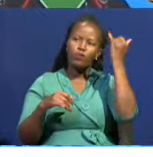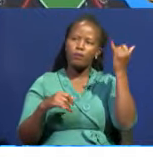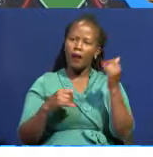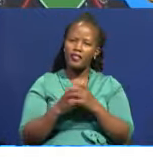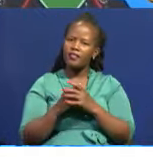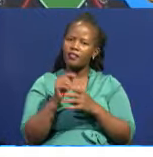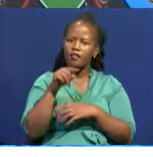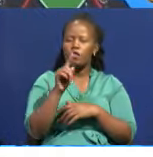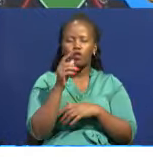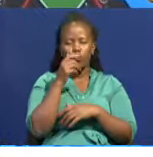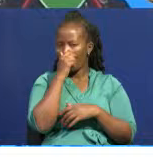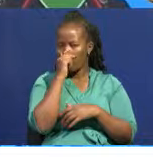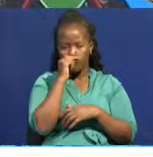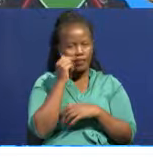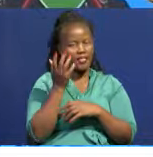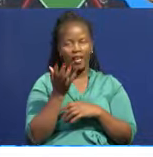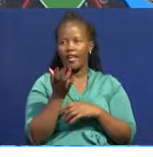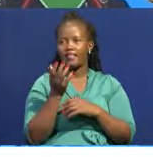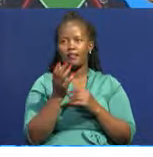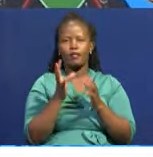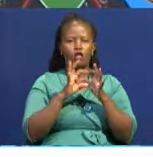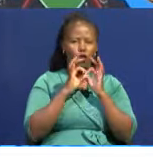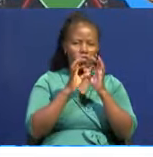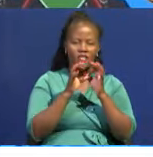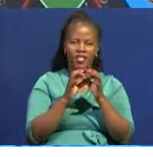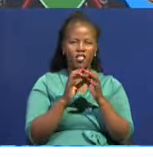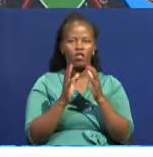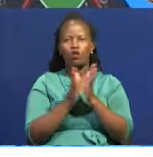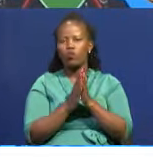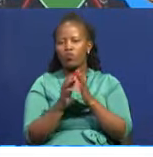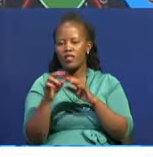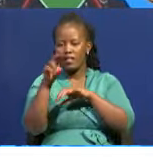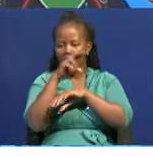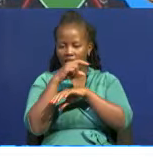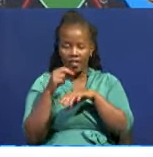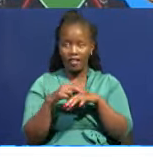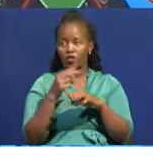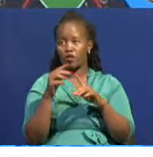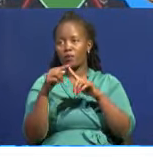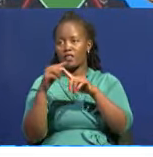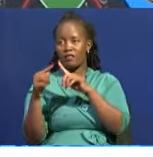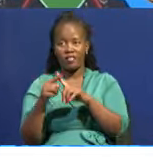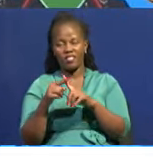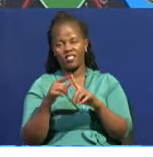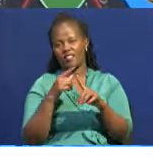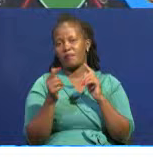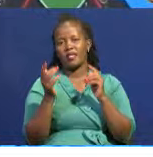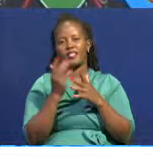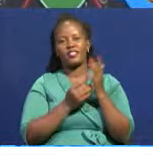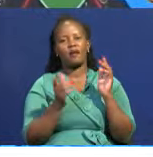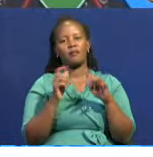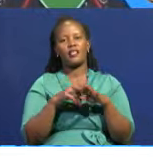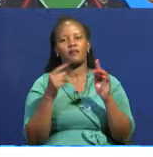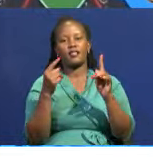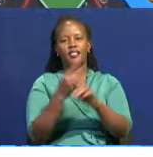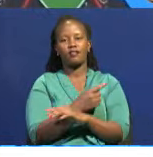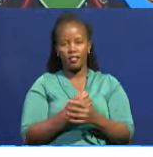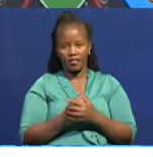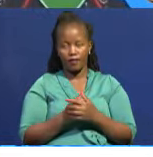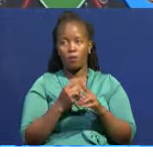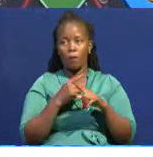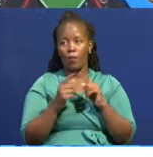your desire coincides with national good, and sometimes they may be at variance. But there are